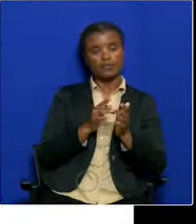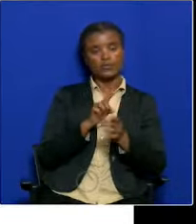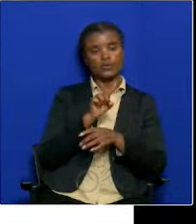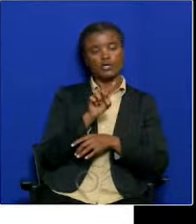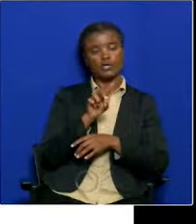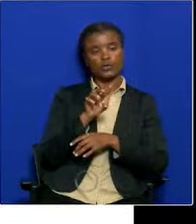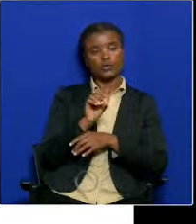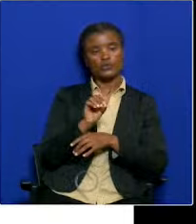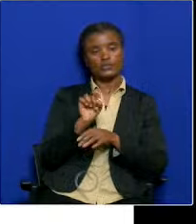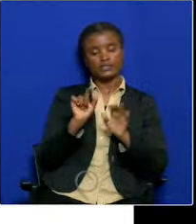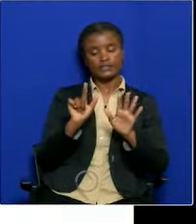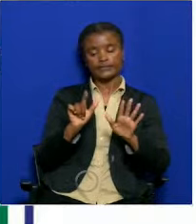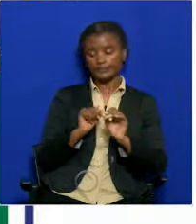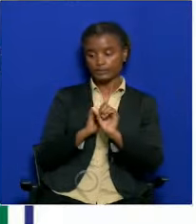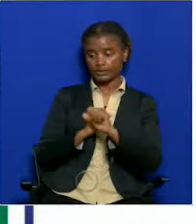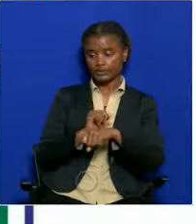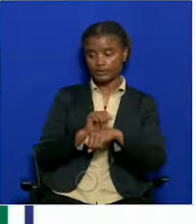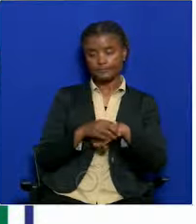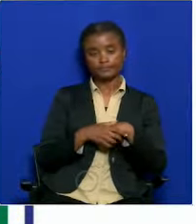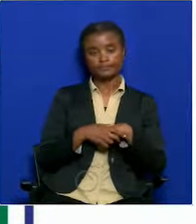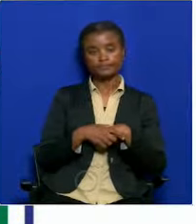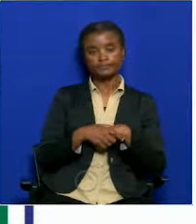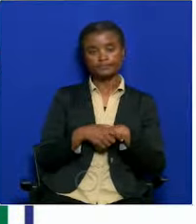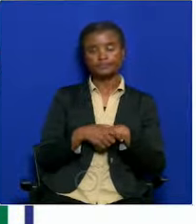Yes. General, can you tell us what that is?